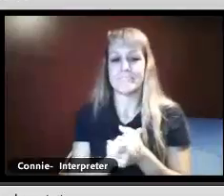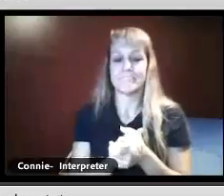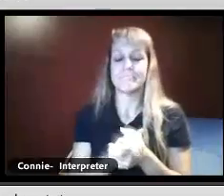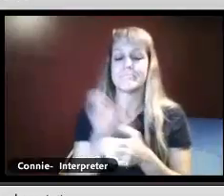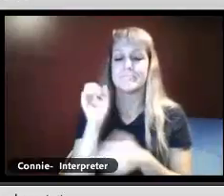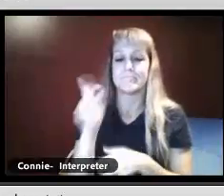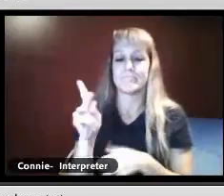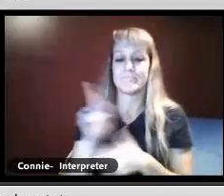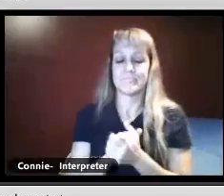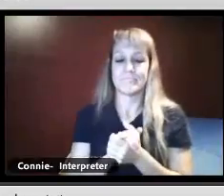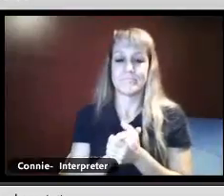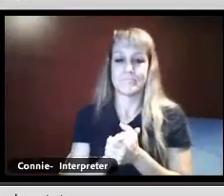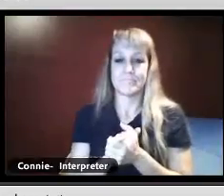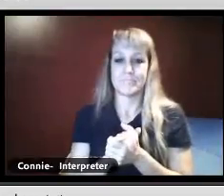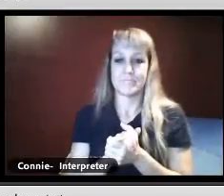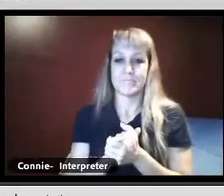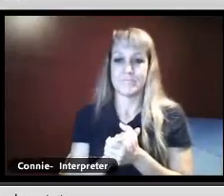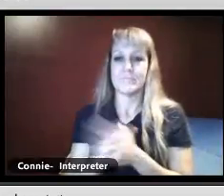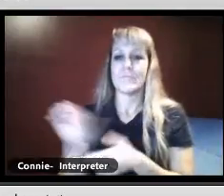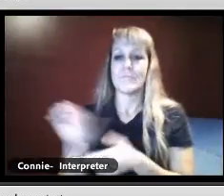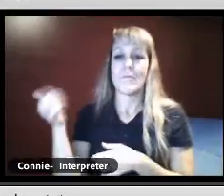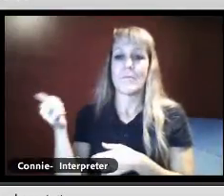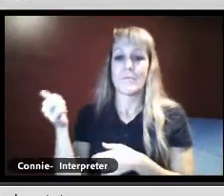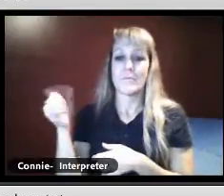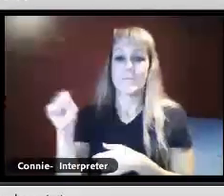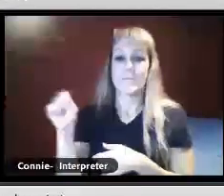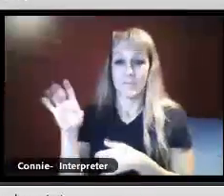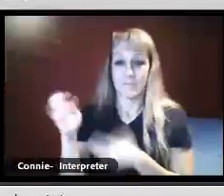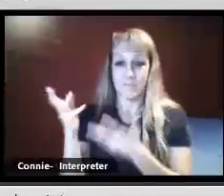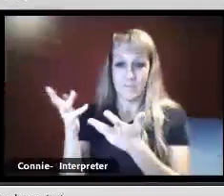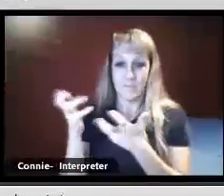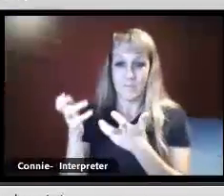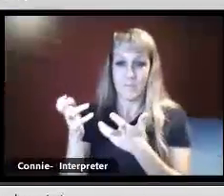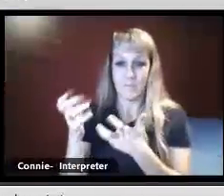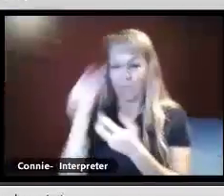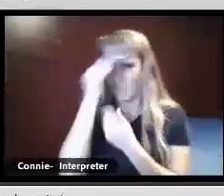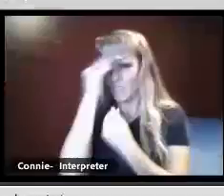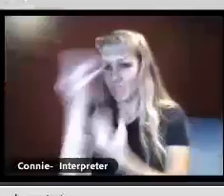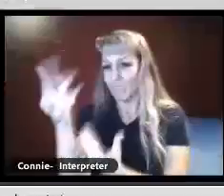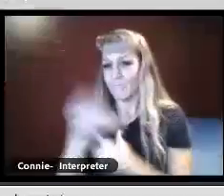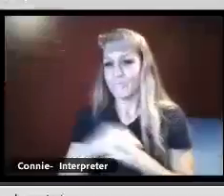right. Another site that I want to alert you to